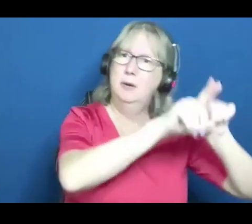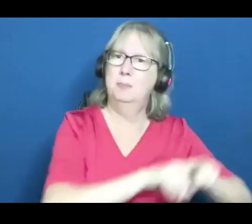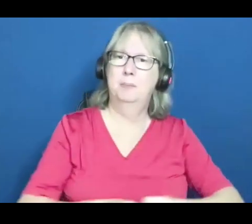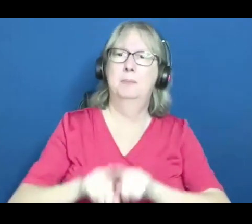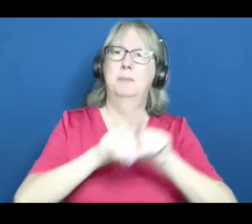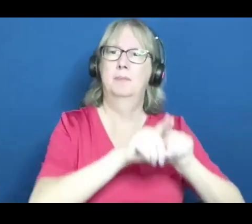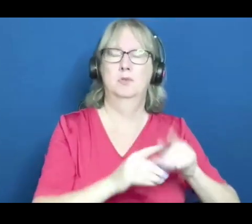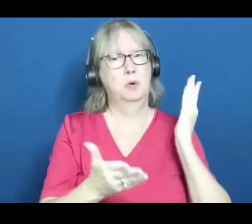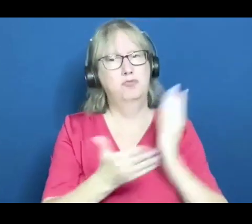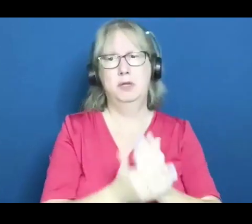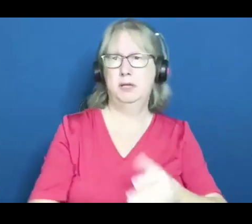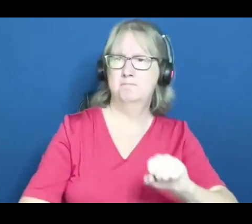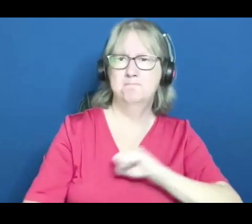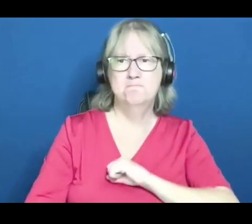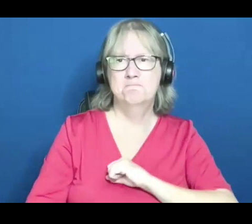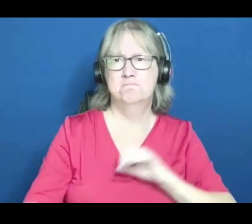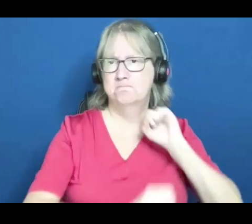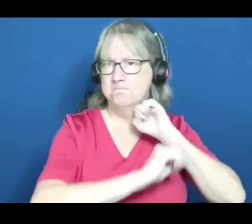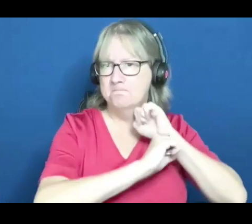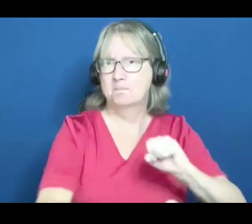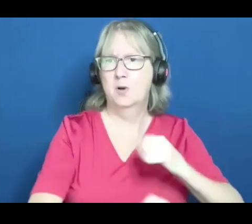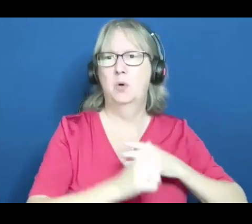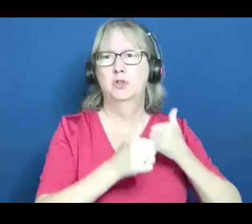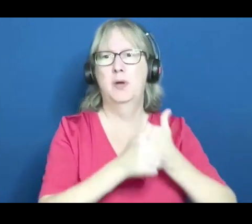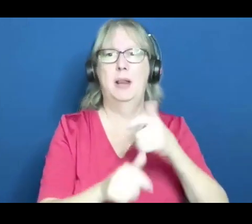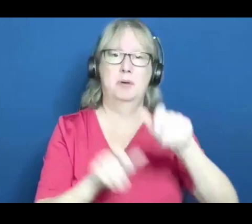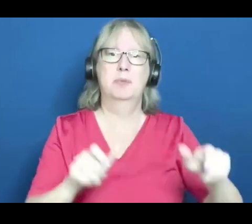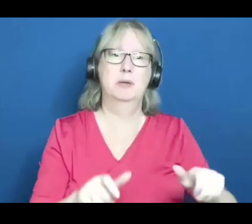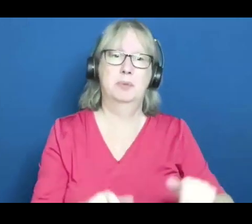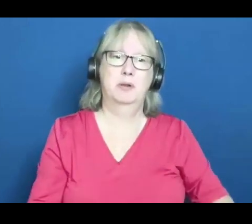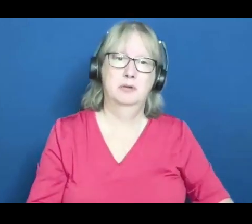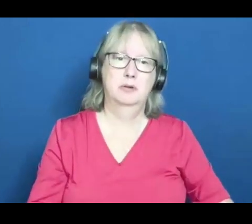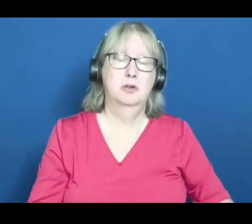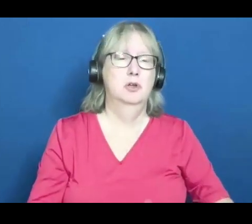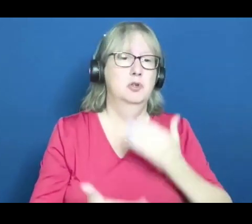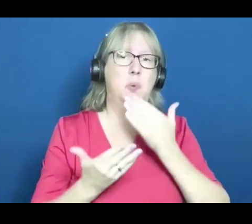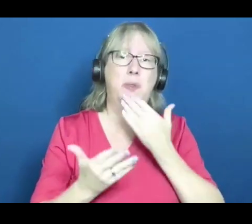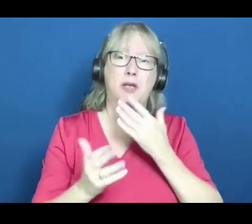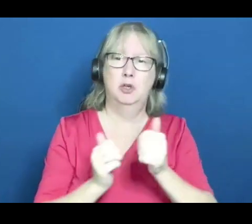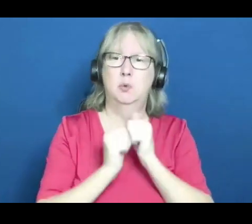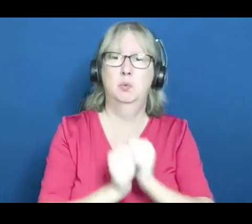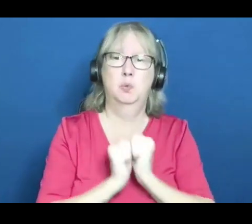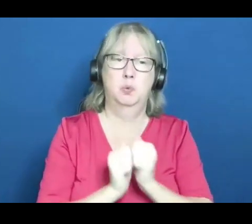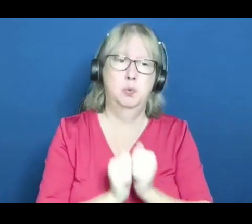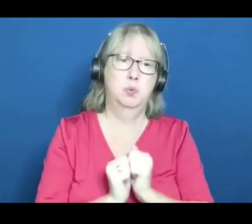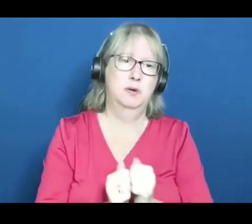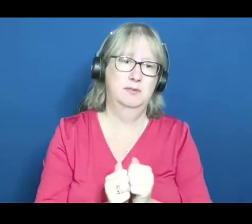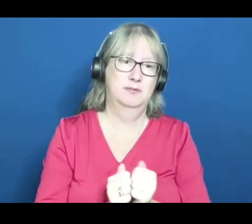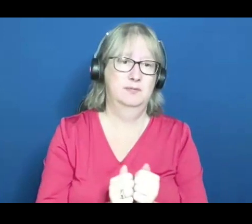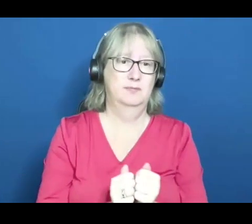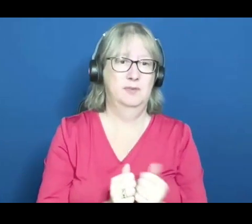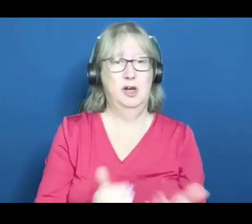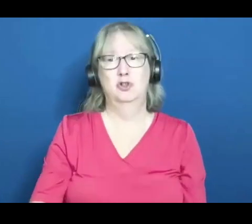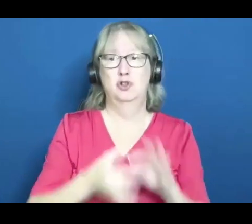really passionate about helping people in these areas. So we really appreciate everyone engaging within the webinar.